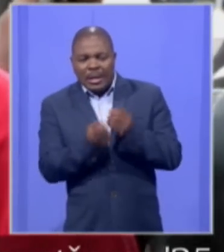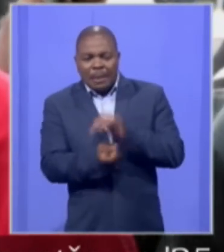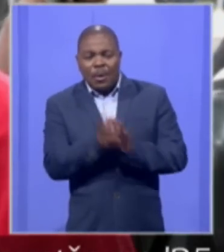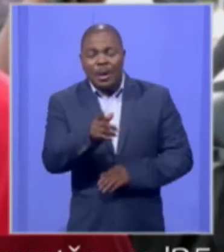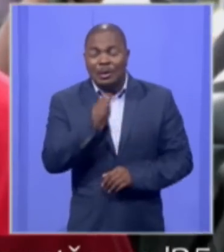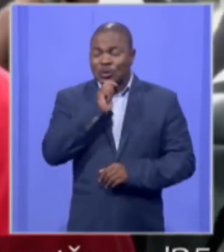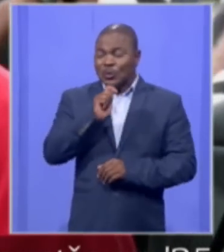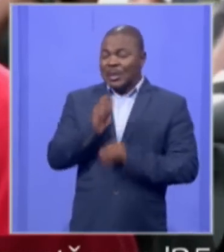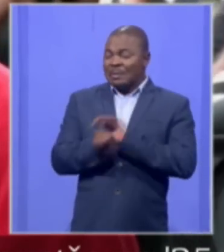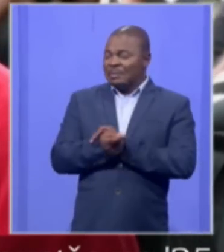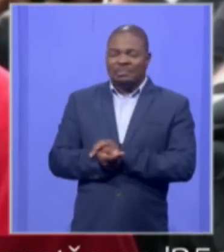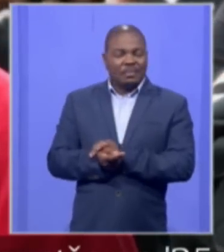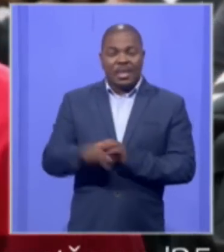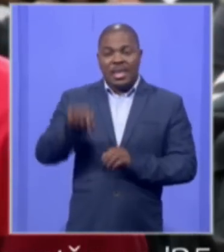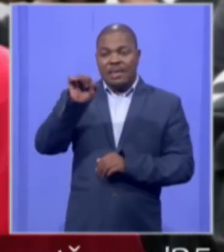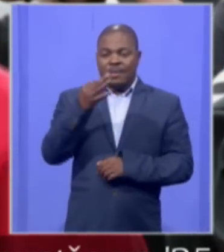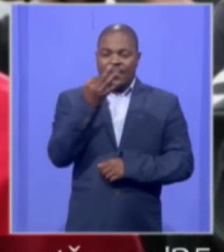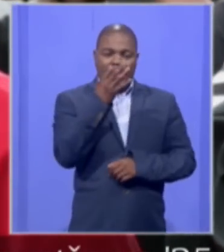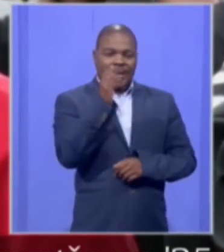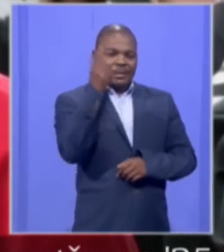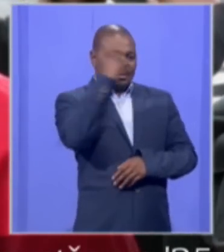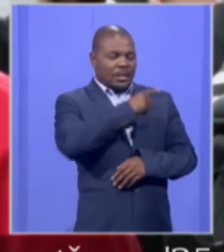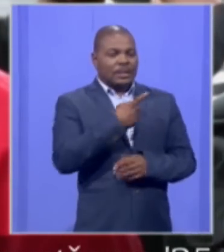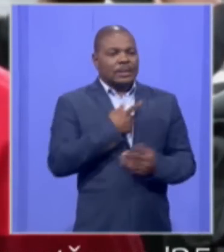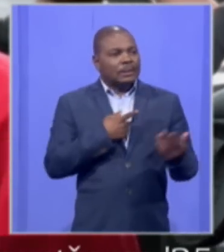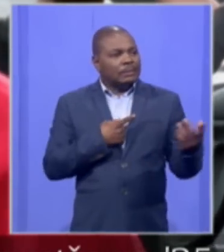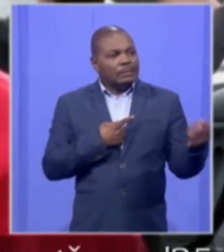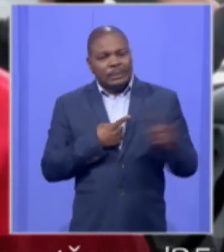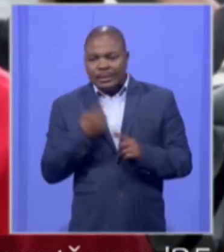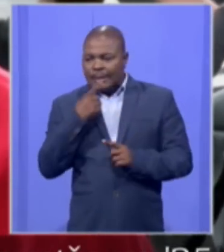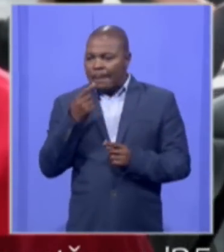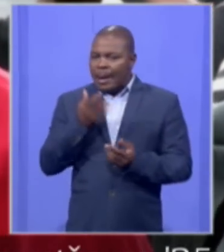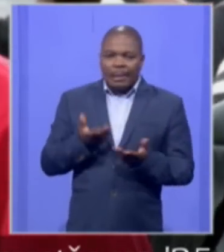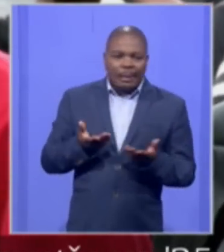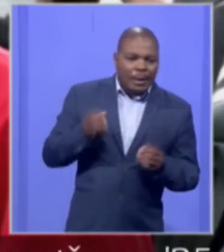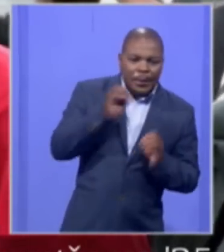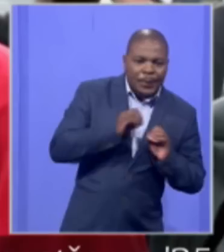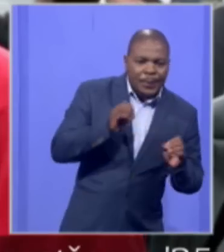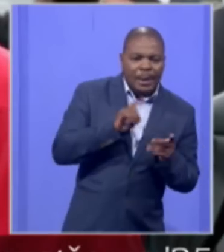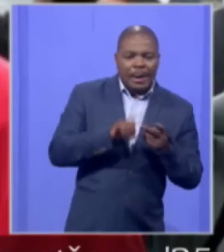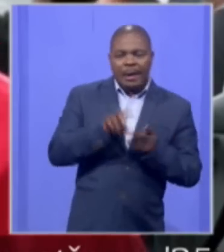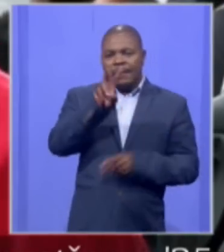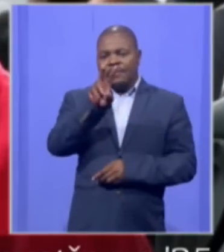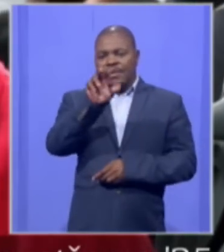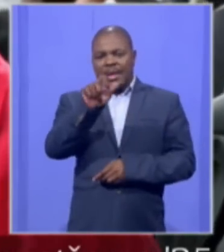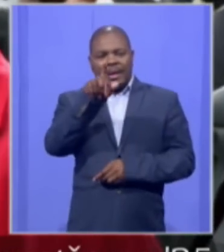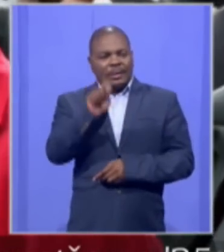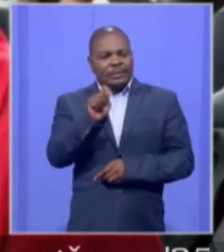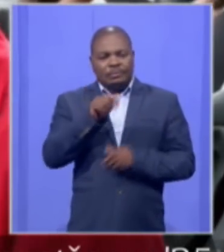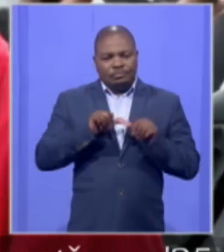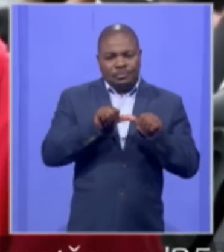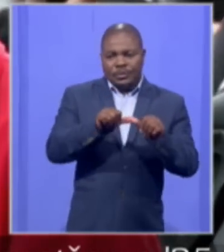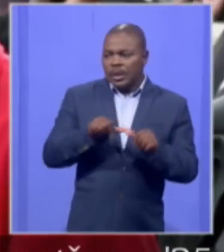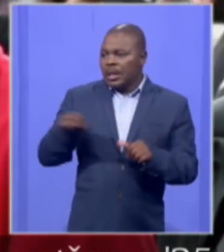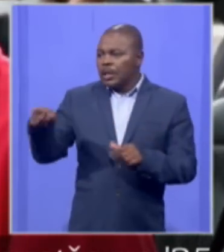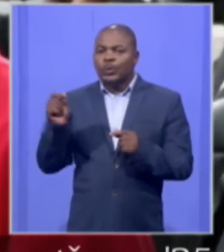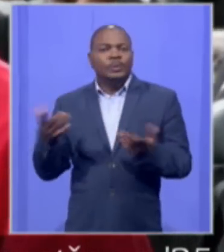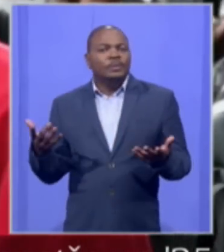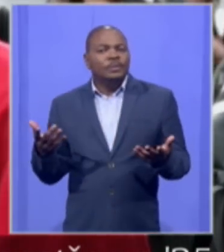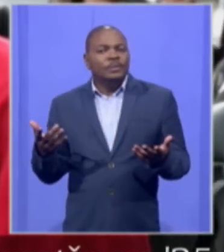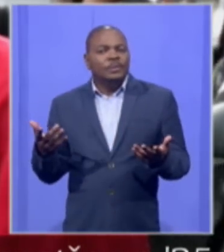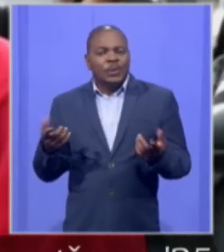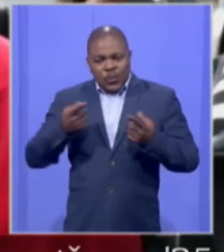he comes after 30 days and he says, I couldn't find that money, I'm continuing with VAT, what recourse do we have? We don't have any other